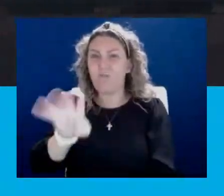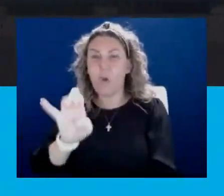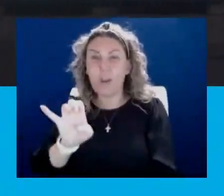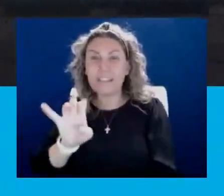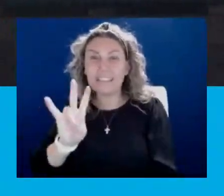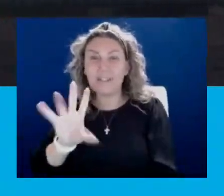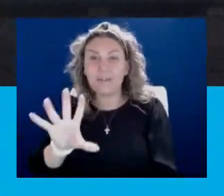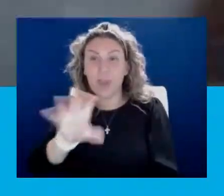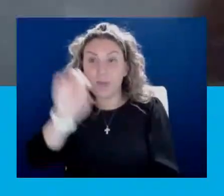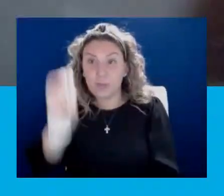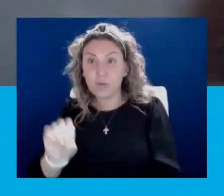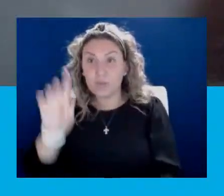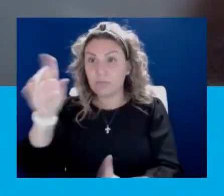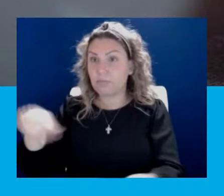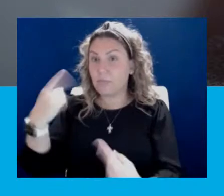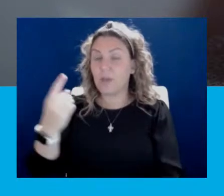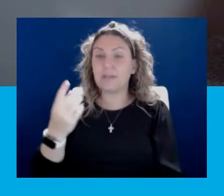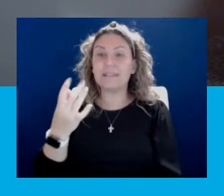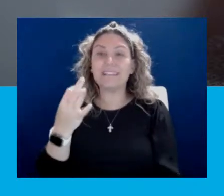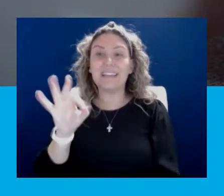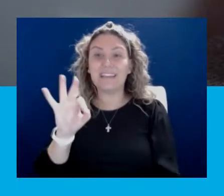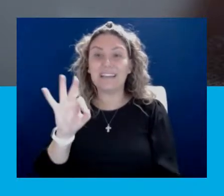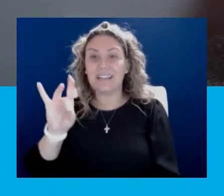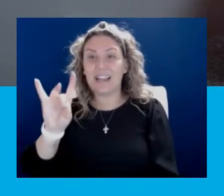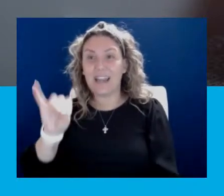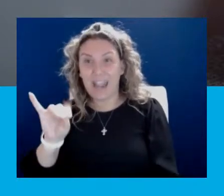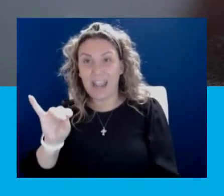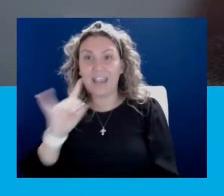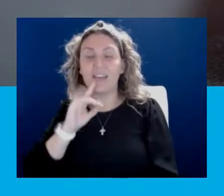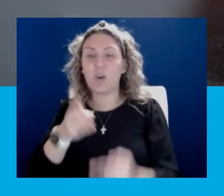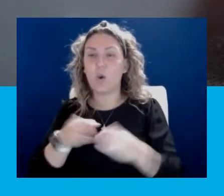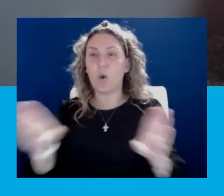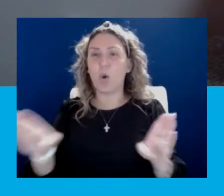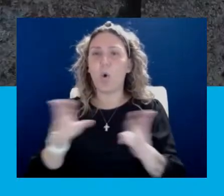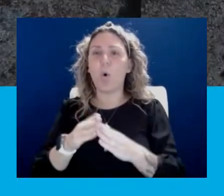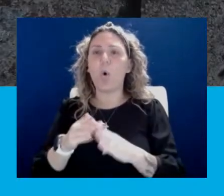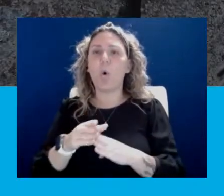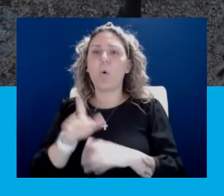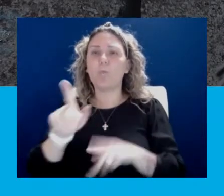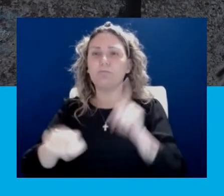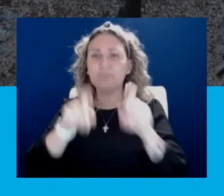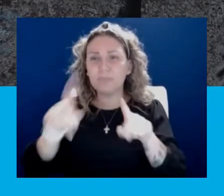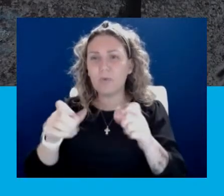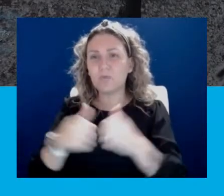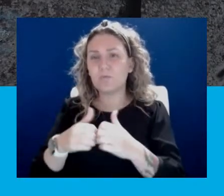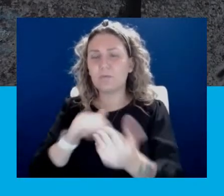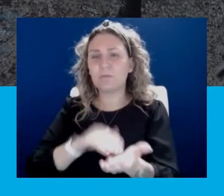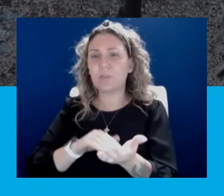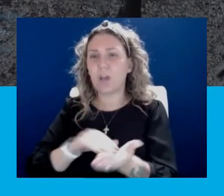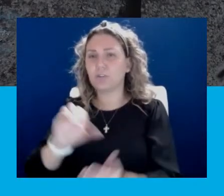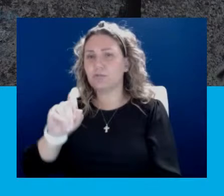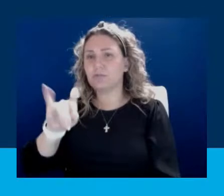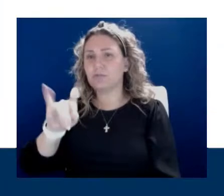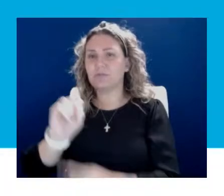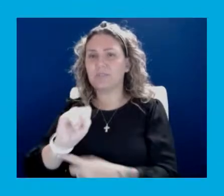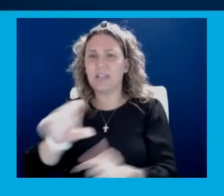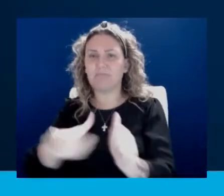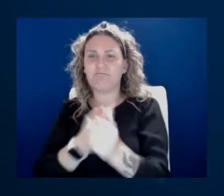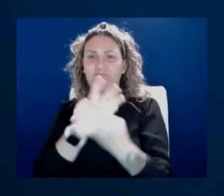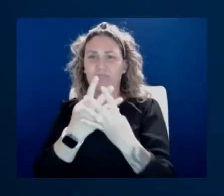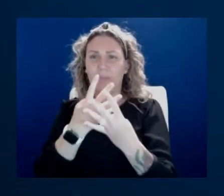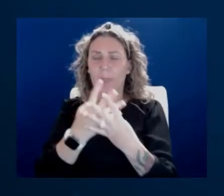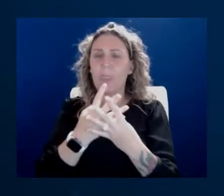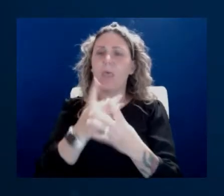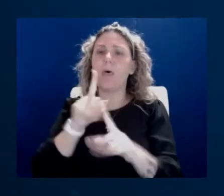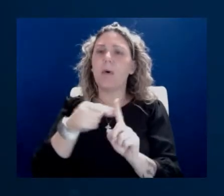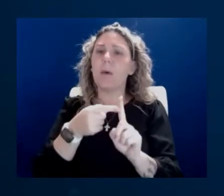475% since 1980. On the next Open Mics with Dr. Stites, we go behind bars to talk sexual health with incarcerated women. Wednesday